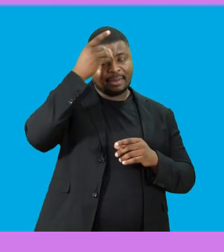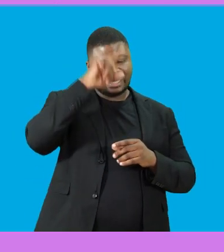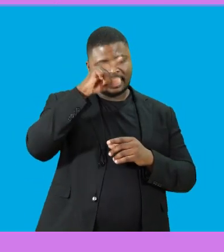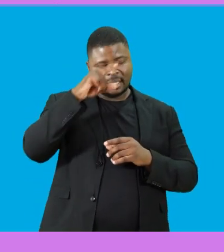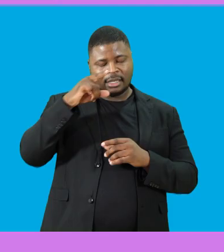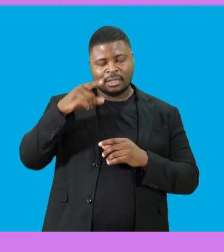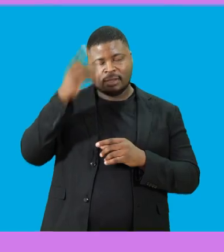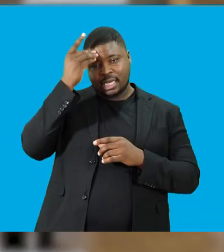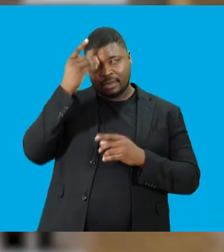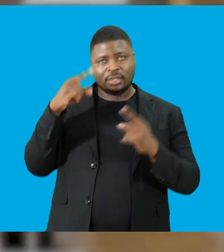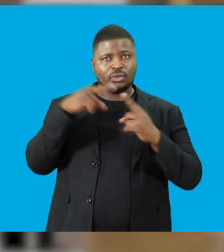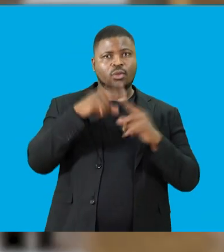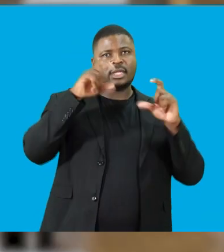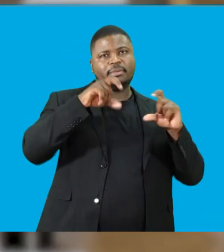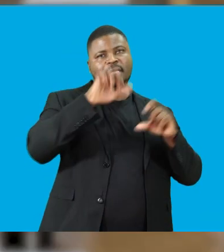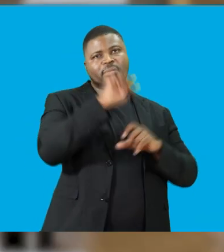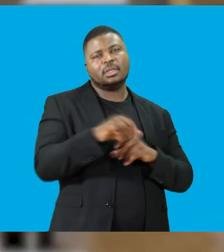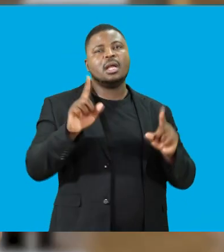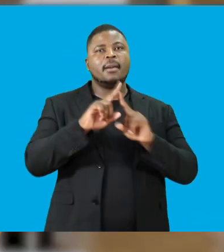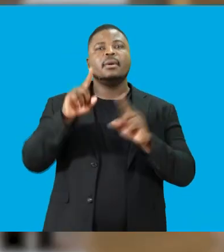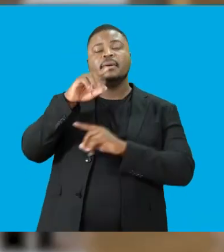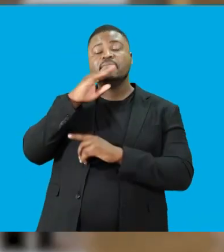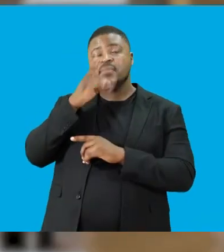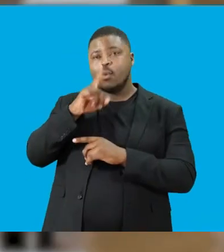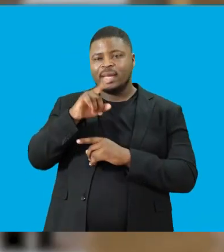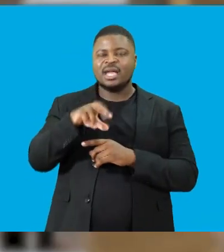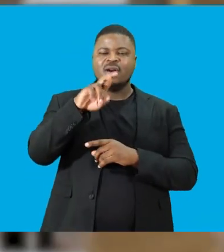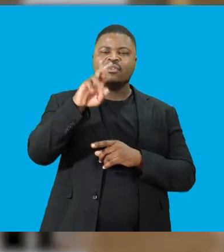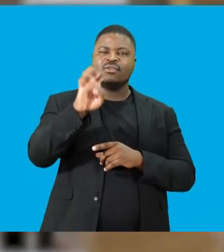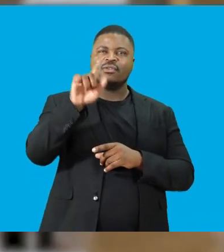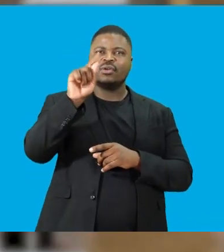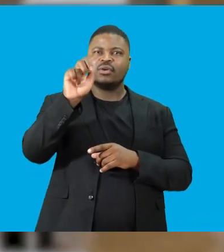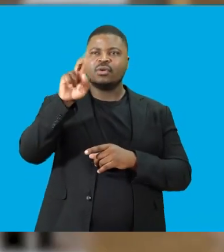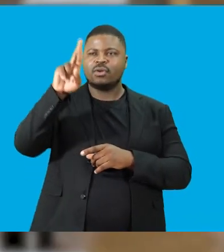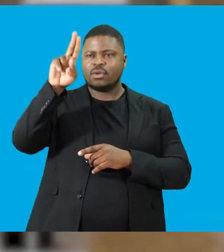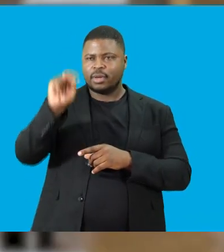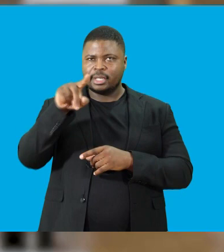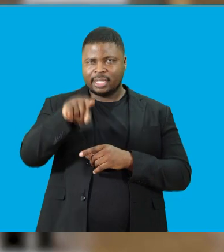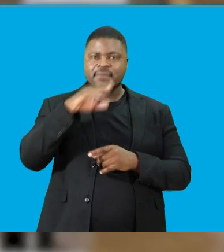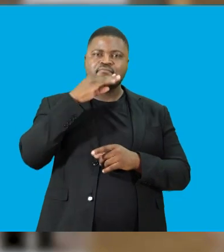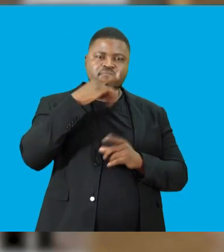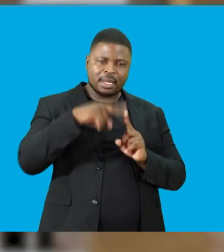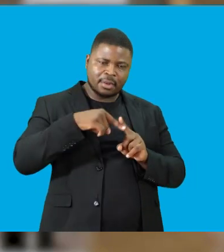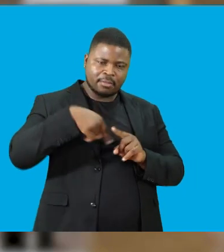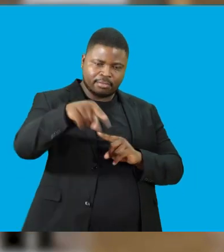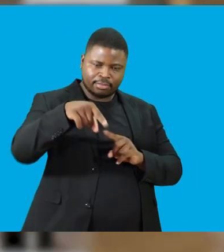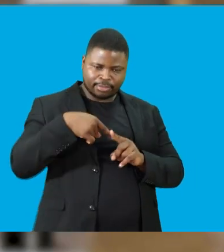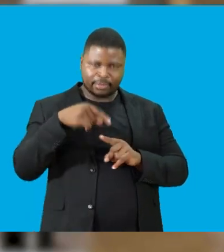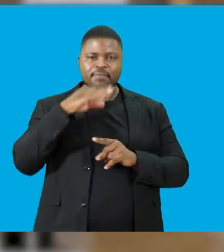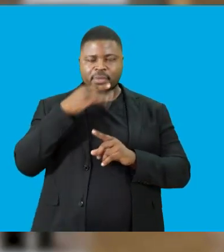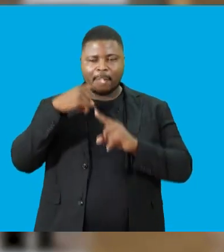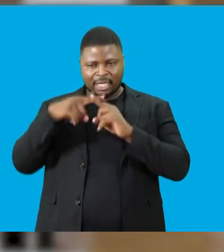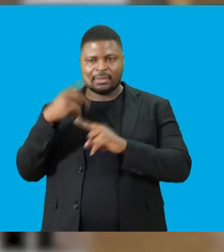mean? It means you are going and coming back. So it means it is the distance multiplied by 2, or it is the travel fare multiplied by